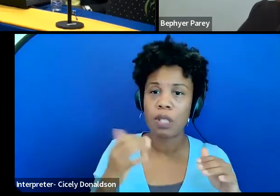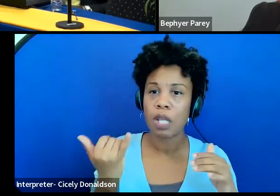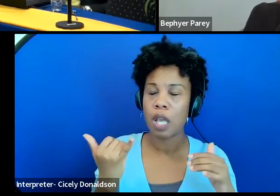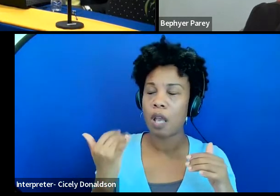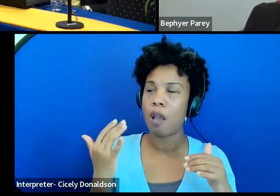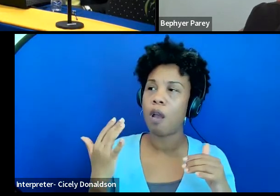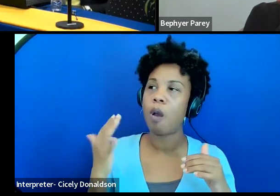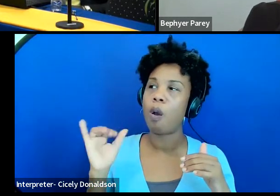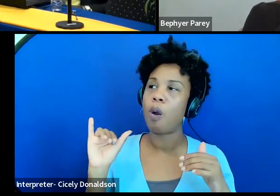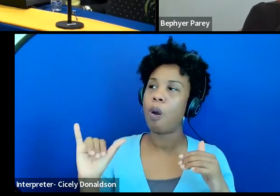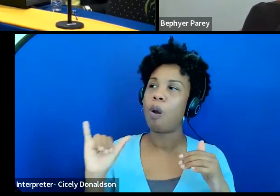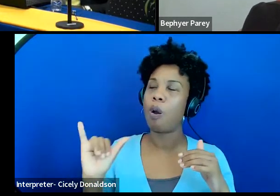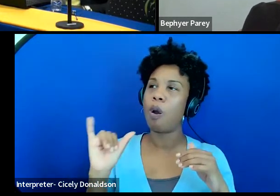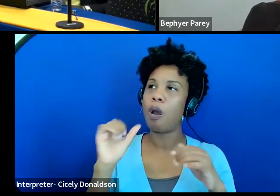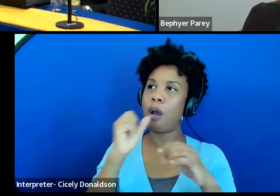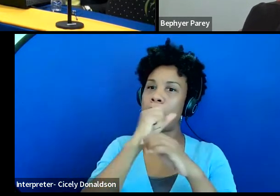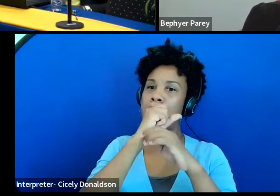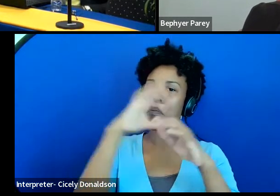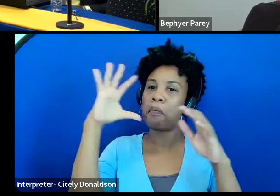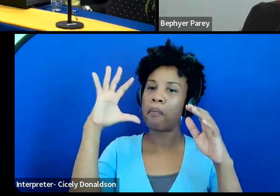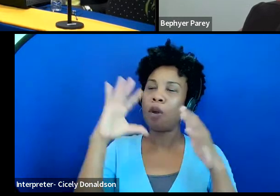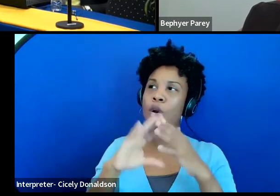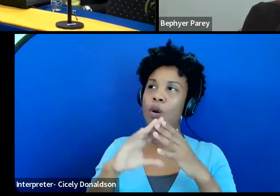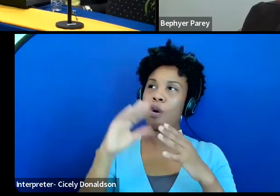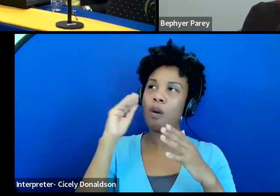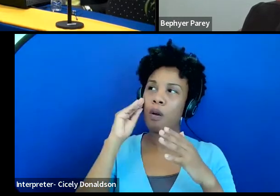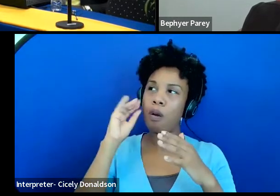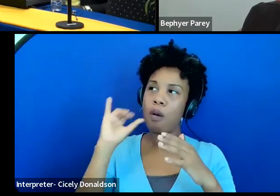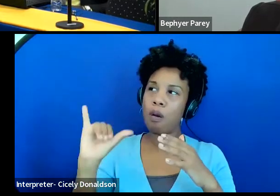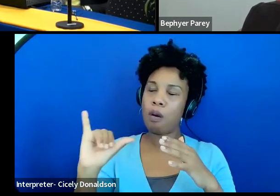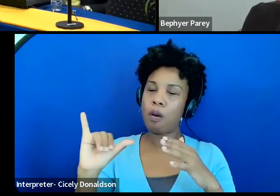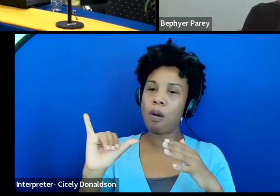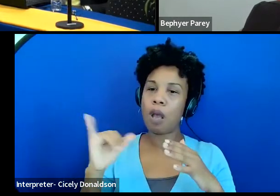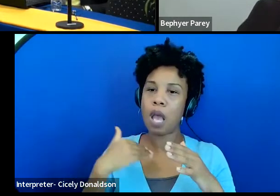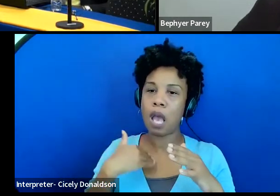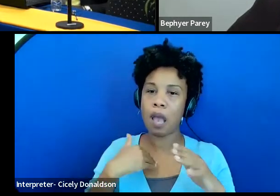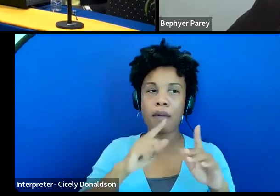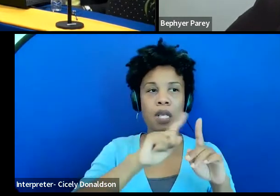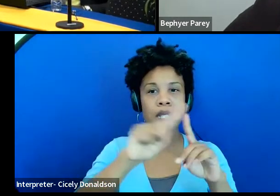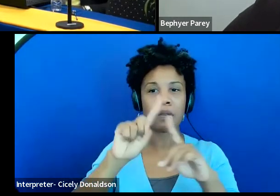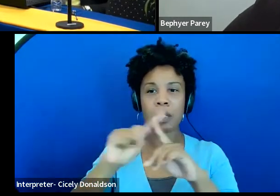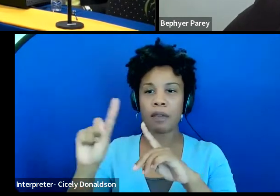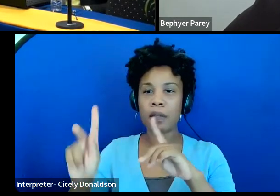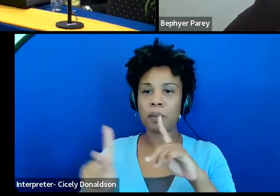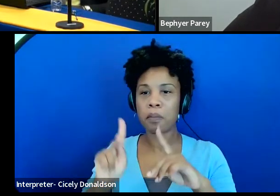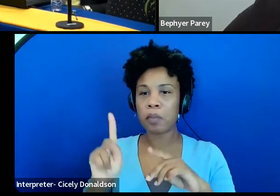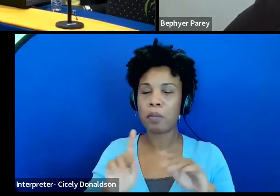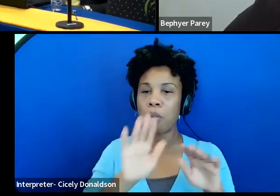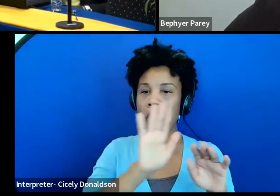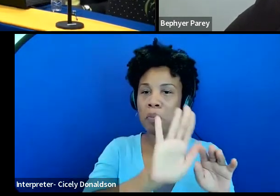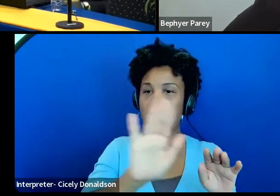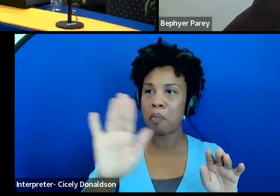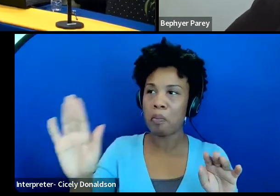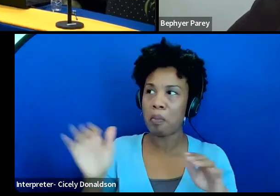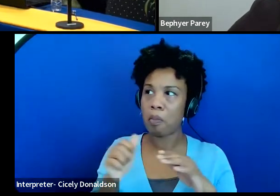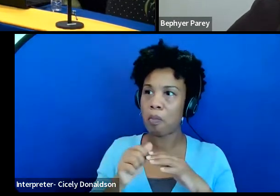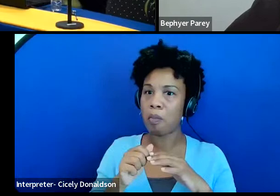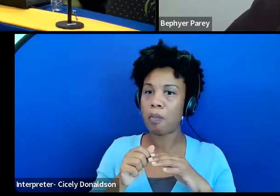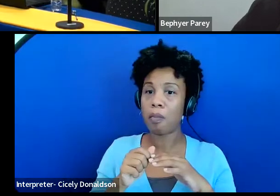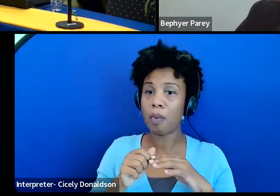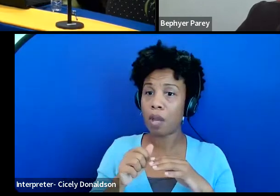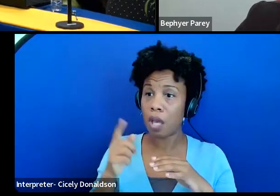accept differences and to see differences that could happen to anyone at any